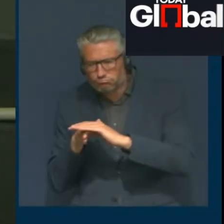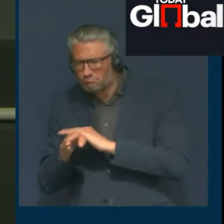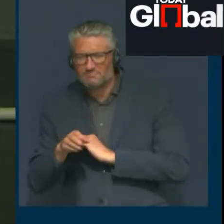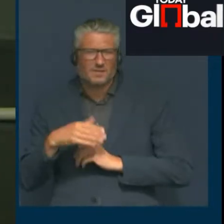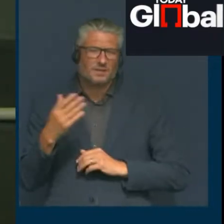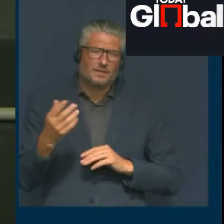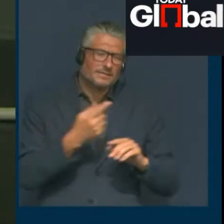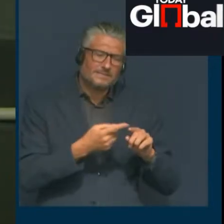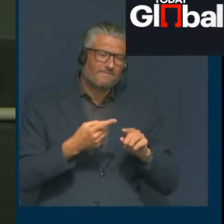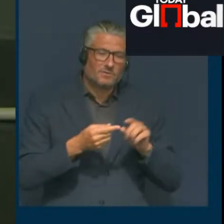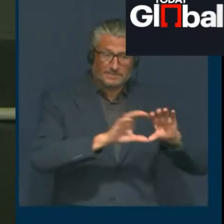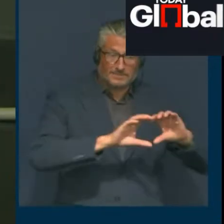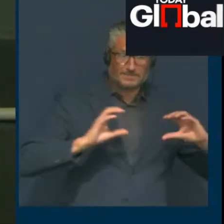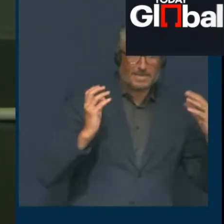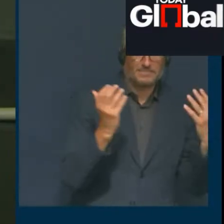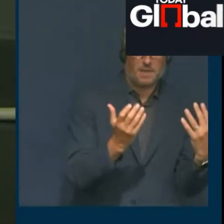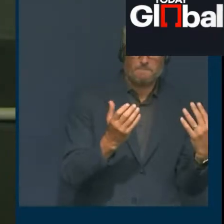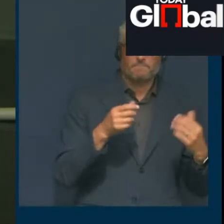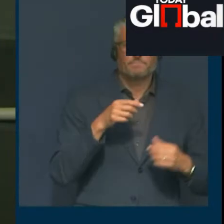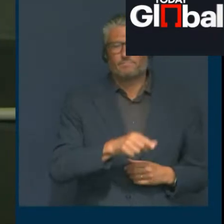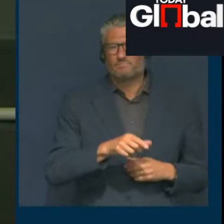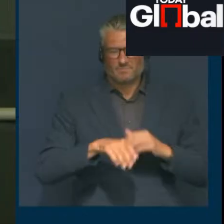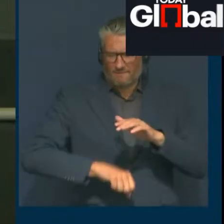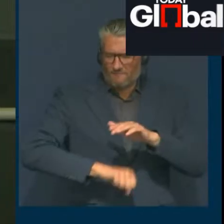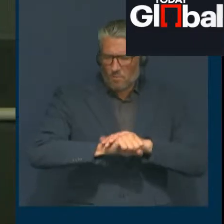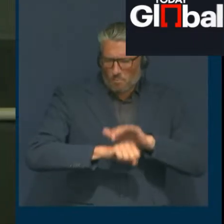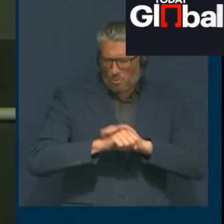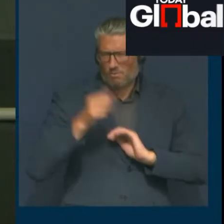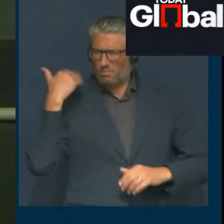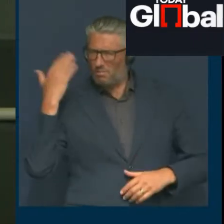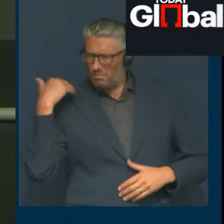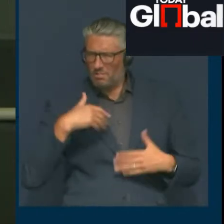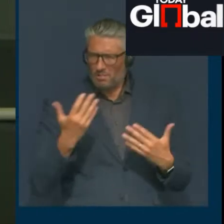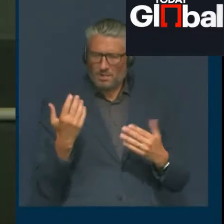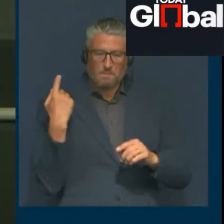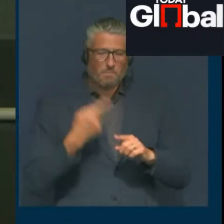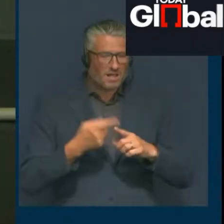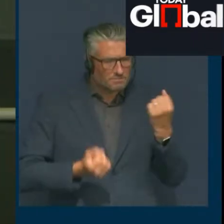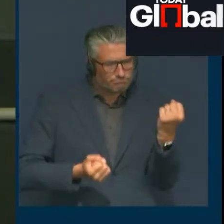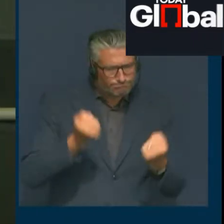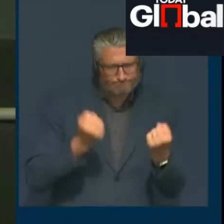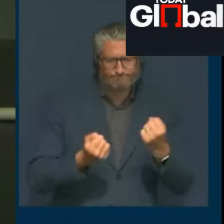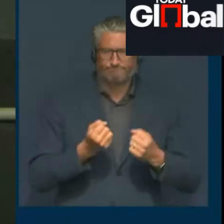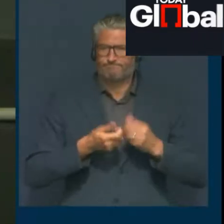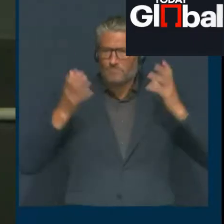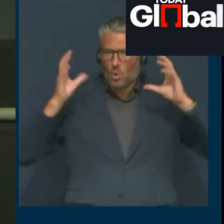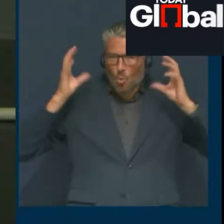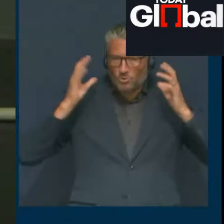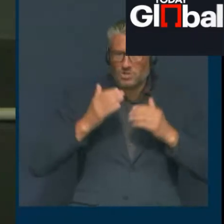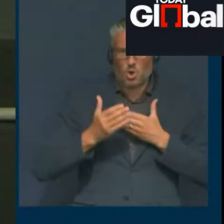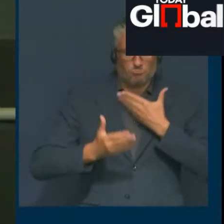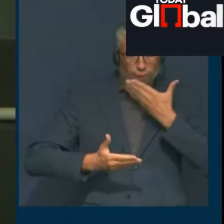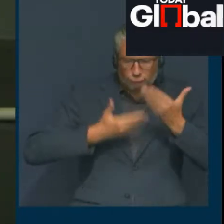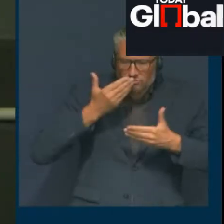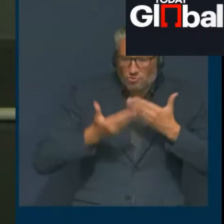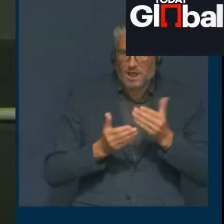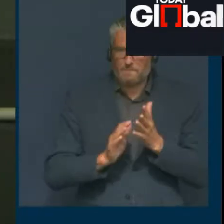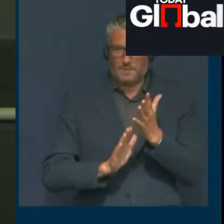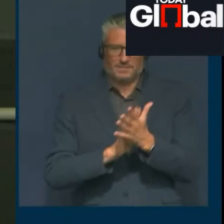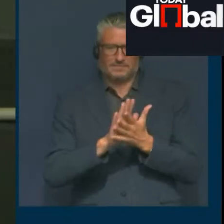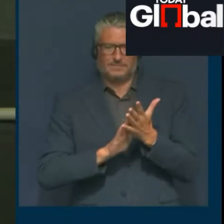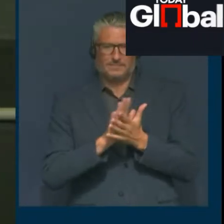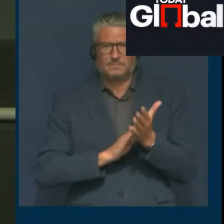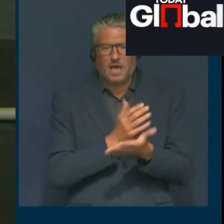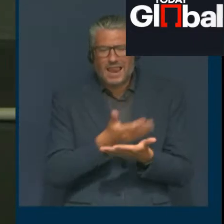of transport, and fan zones, the provision of audio description, sign language interpretation, and sensory rooms for persons